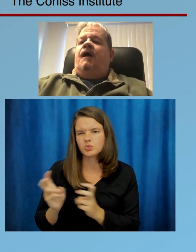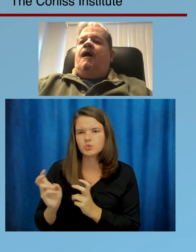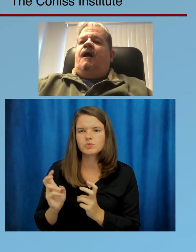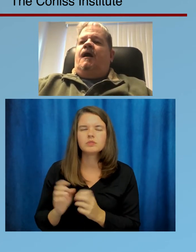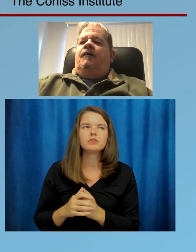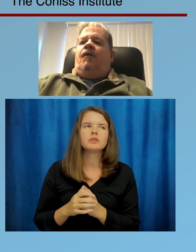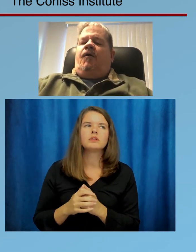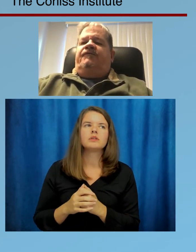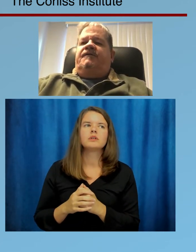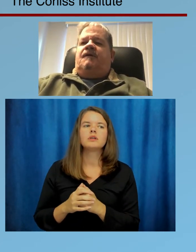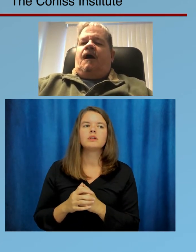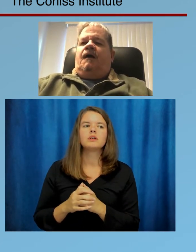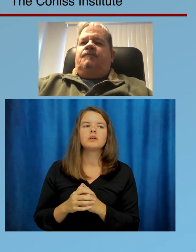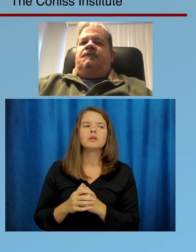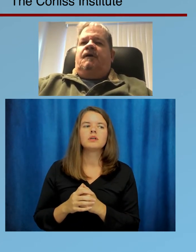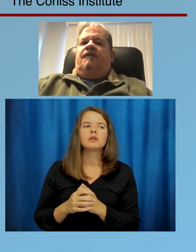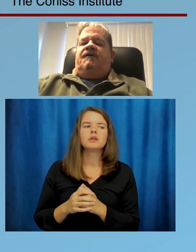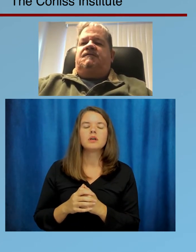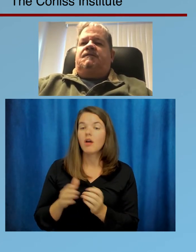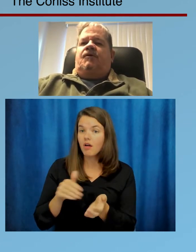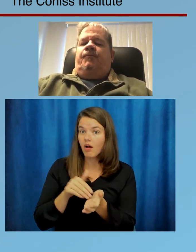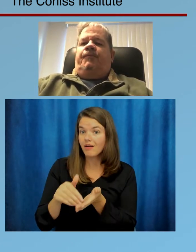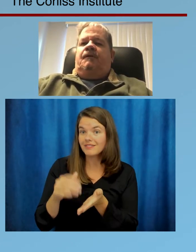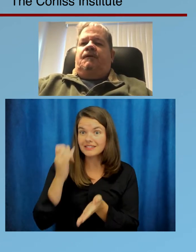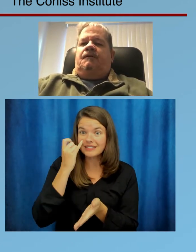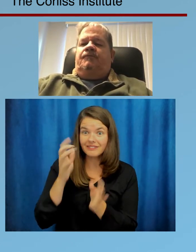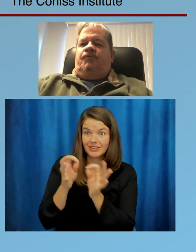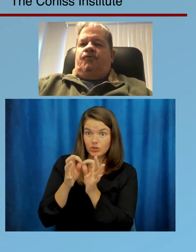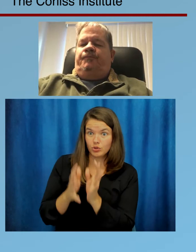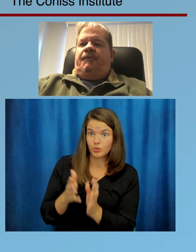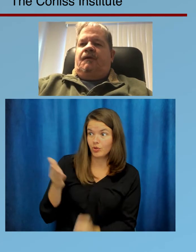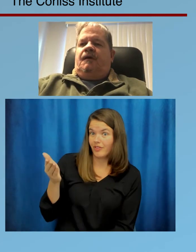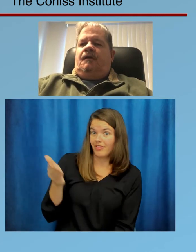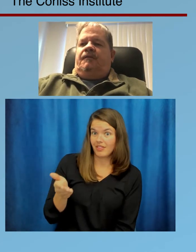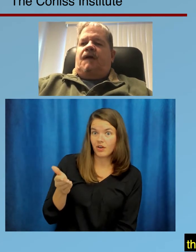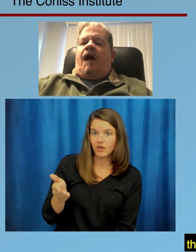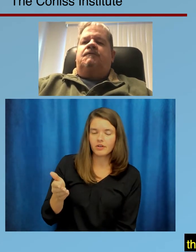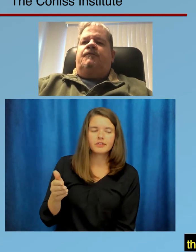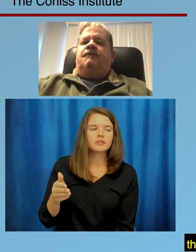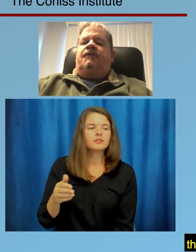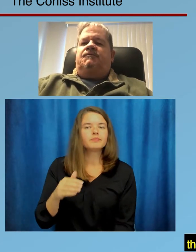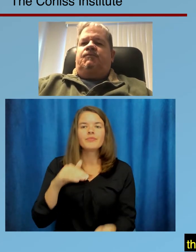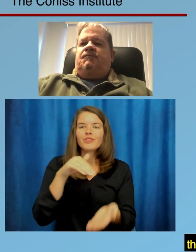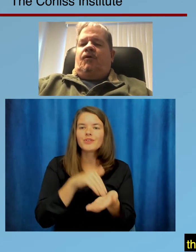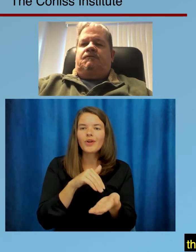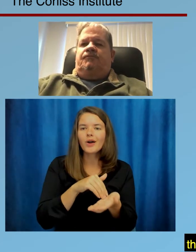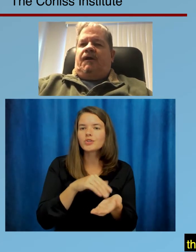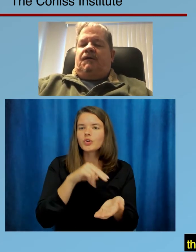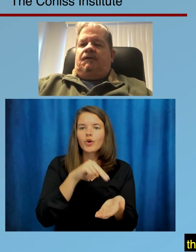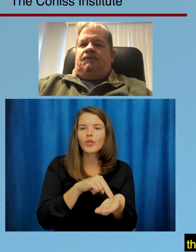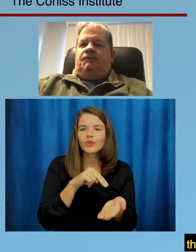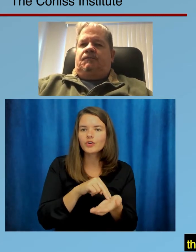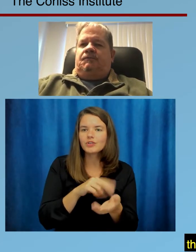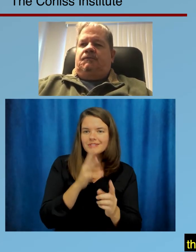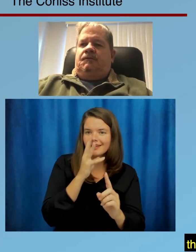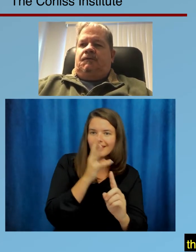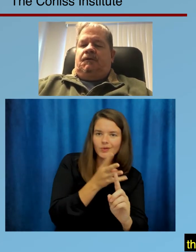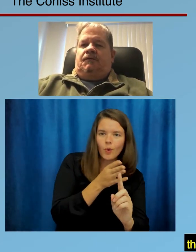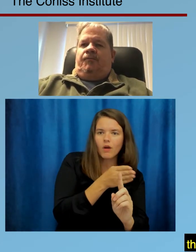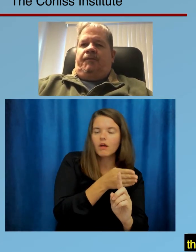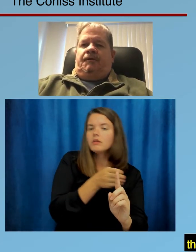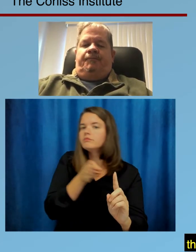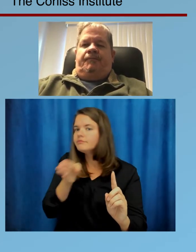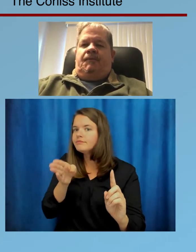issue. Oftentimes, if there's an interpreter in the room, the doctor or the nurse will talk directly to